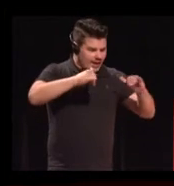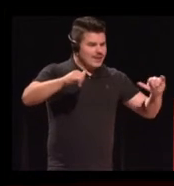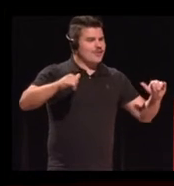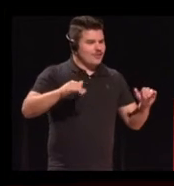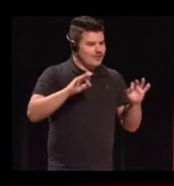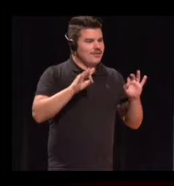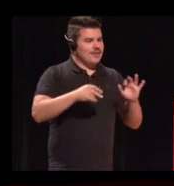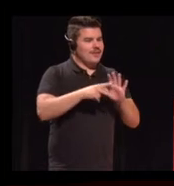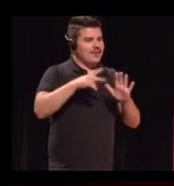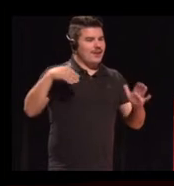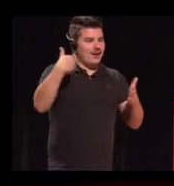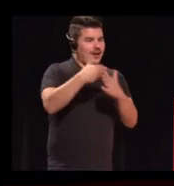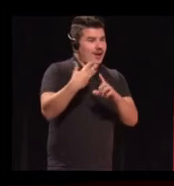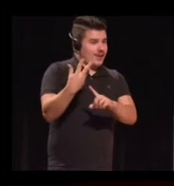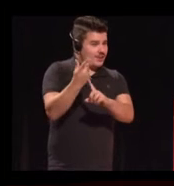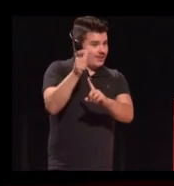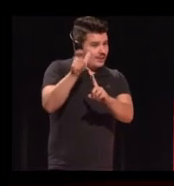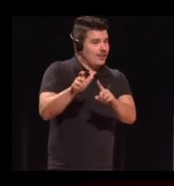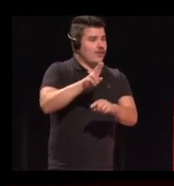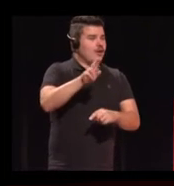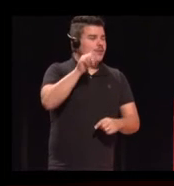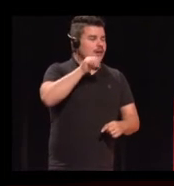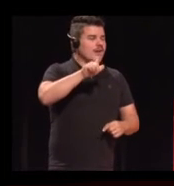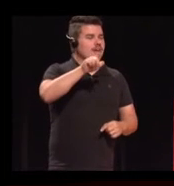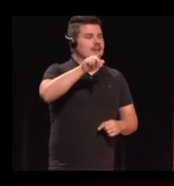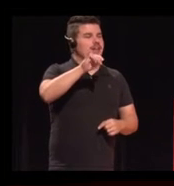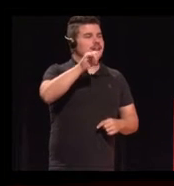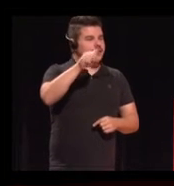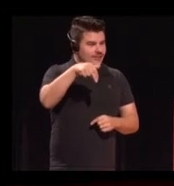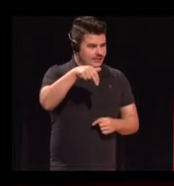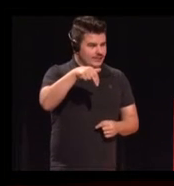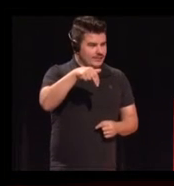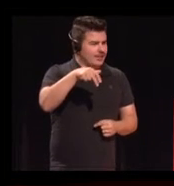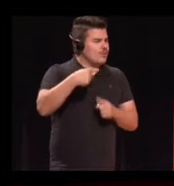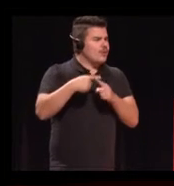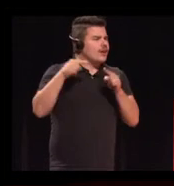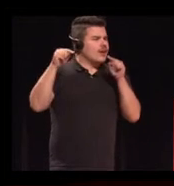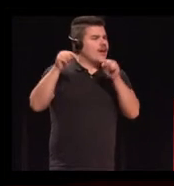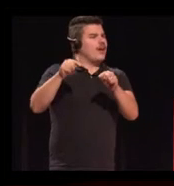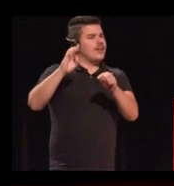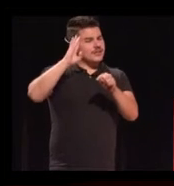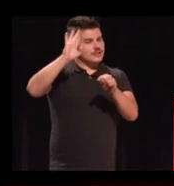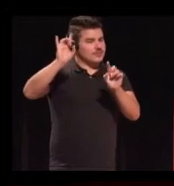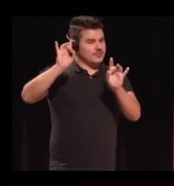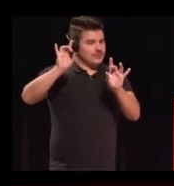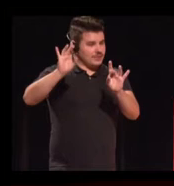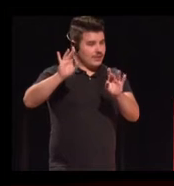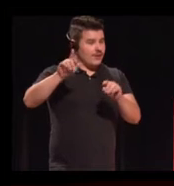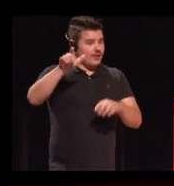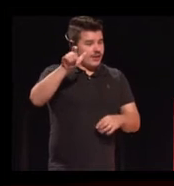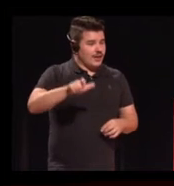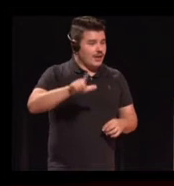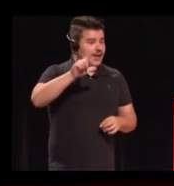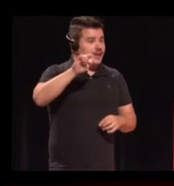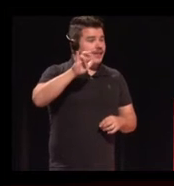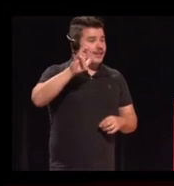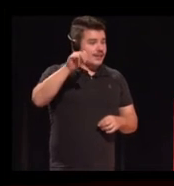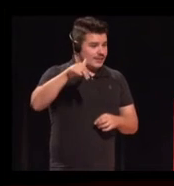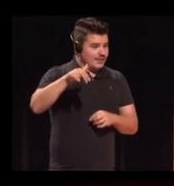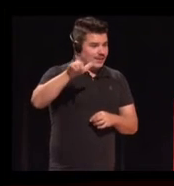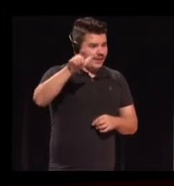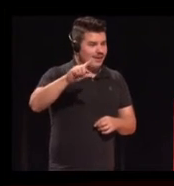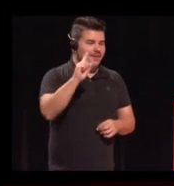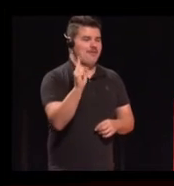Labs is Lillian Schwartz. Why her especially? Well, because Lillian is the first artist who based